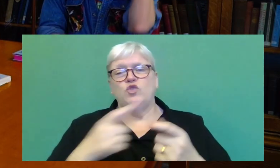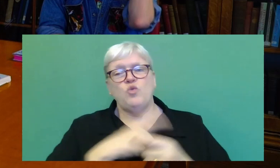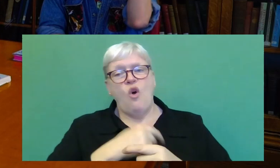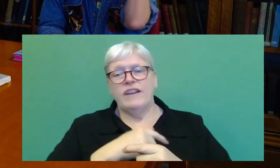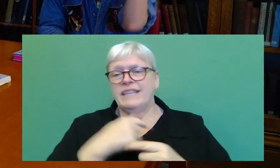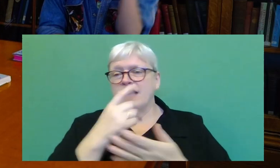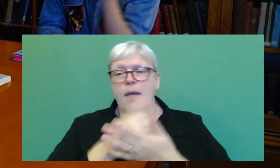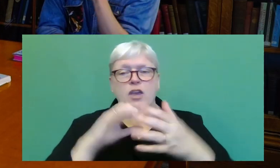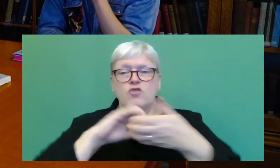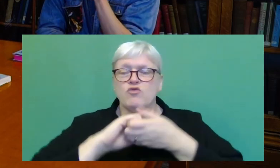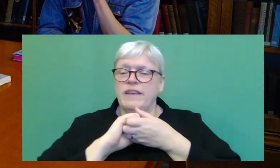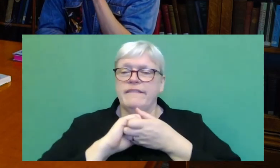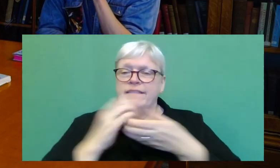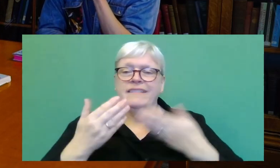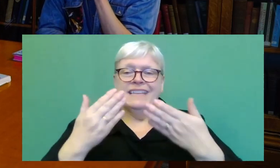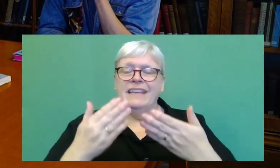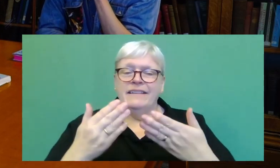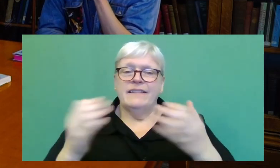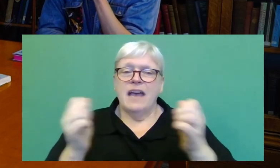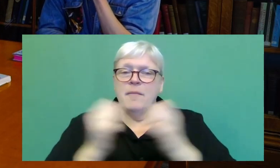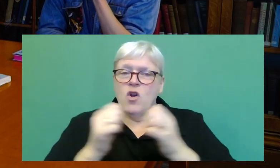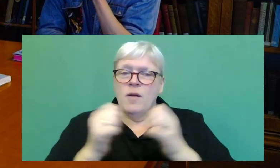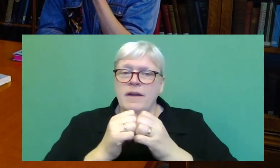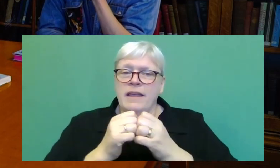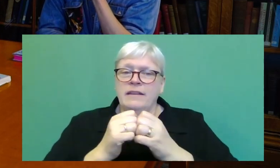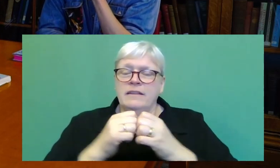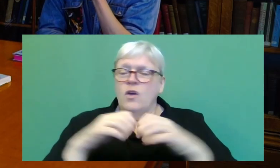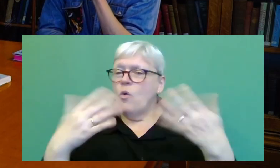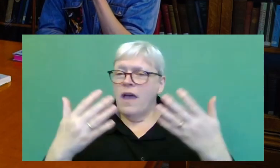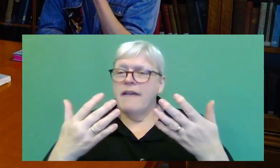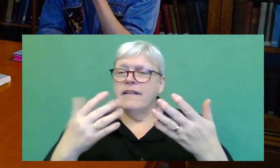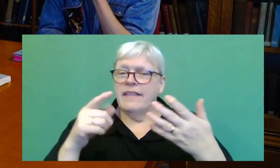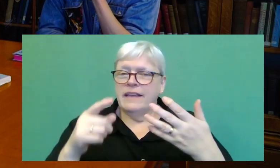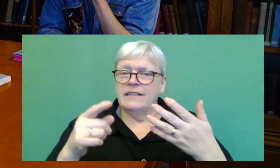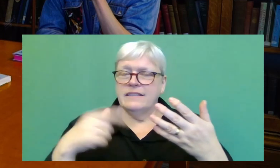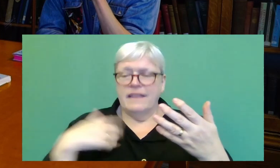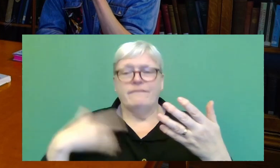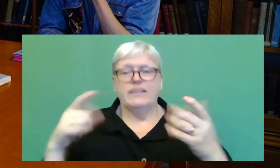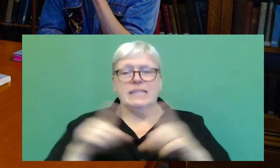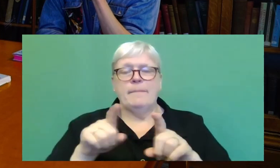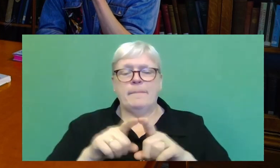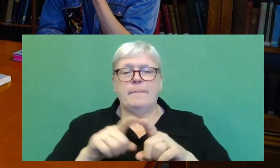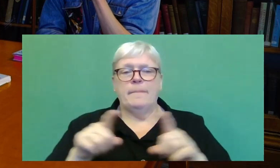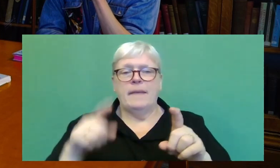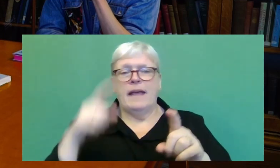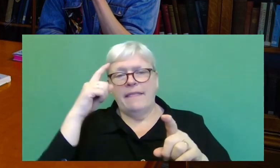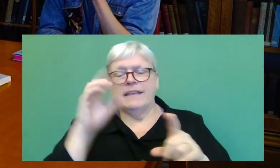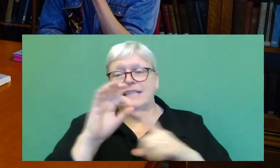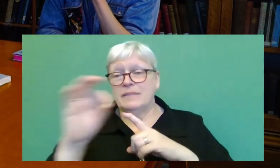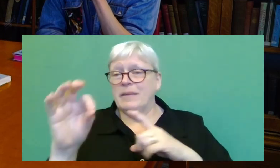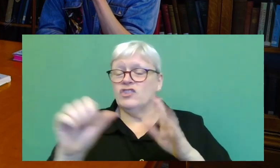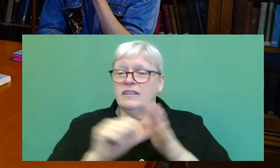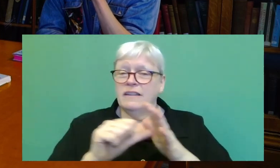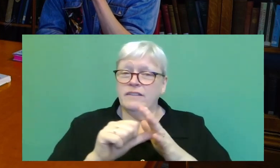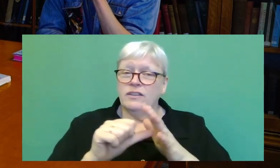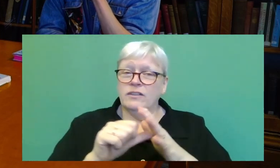giving the appropriate amount, whatever that is, which I struggled with. And I think it's especially difficult when you lose somebody to suicide or